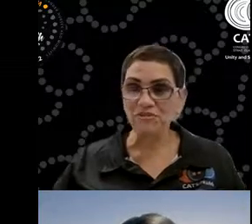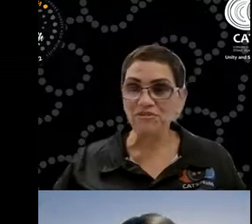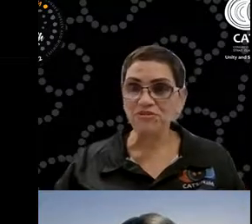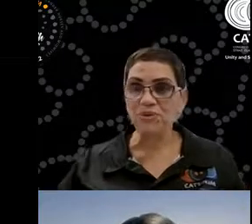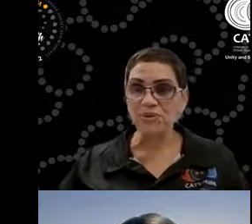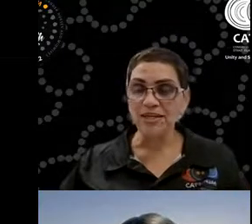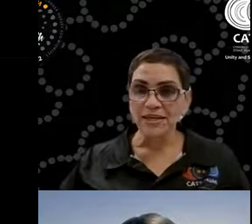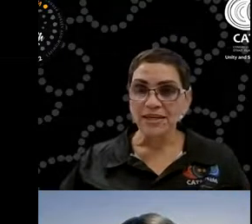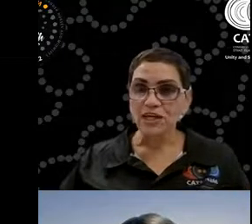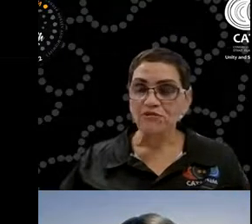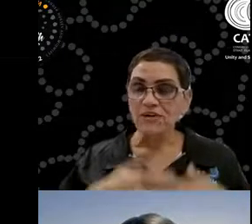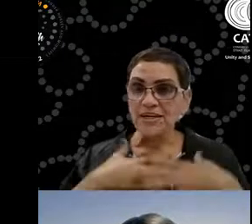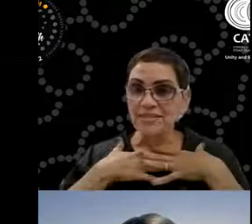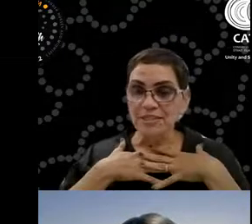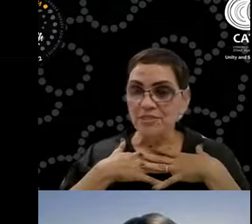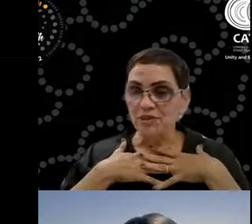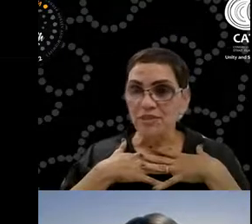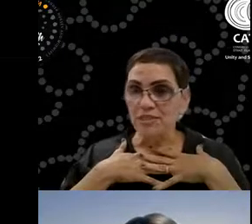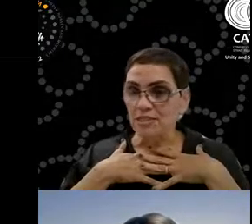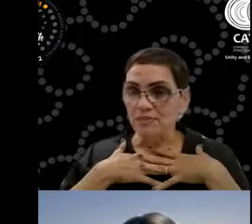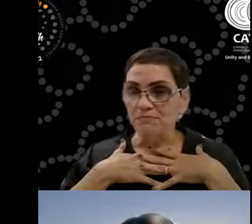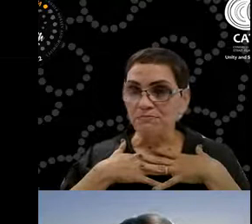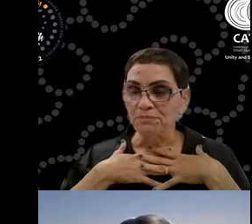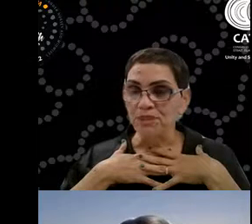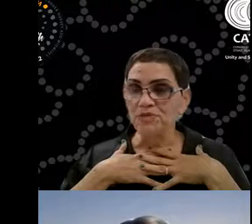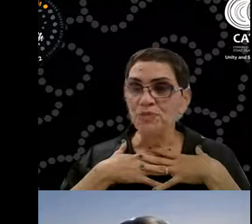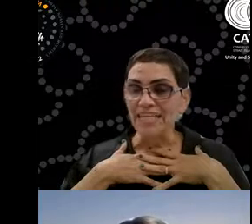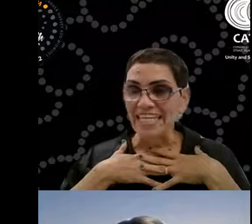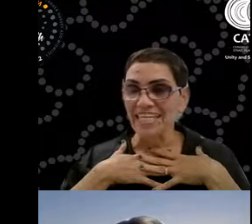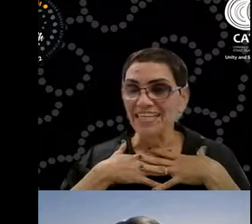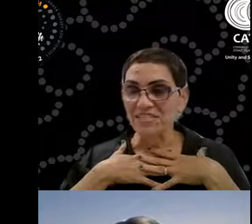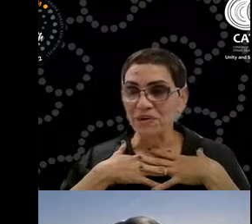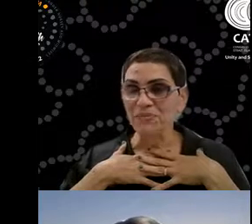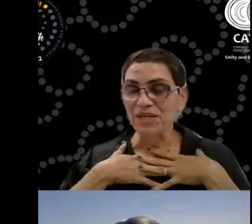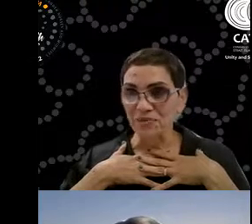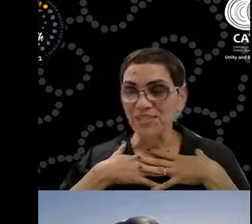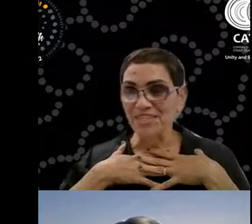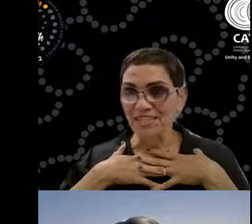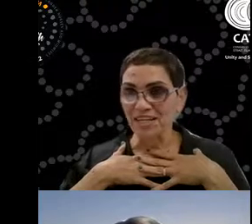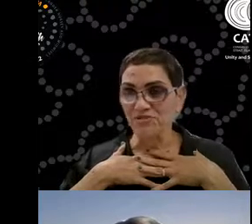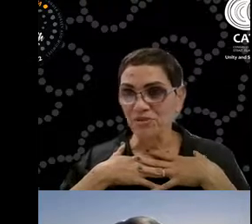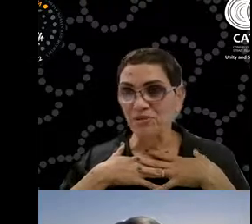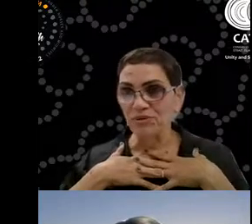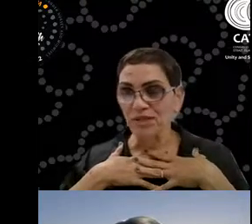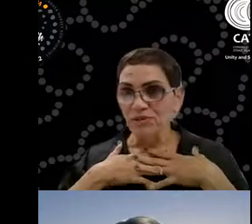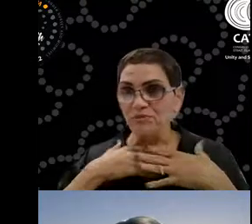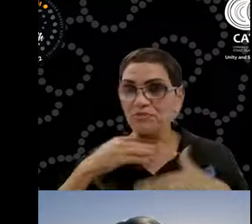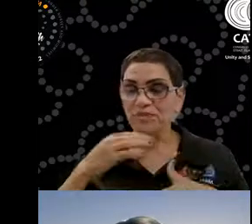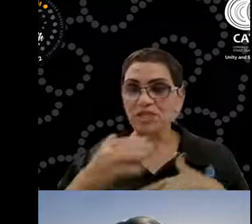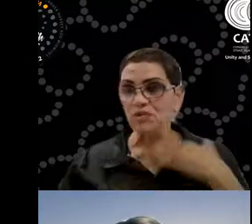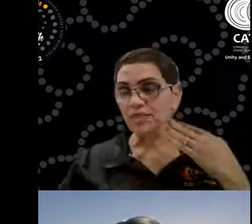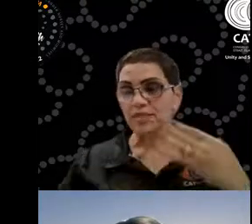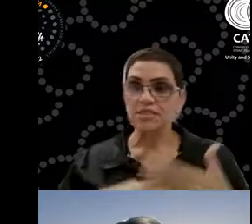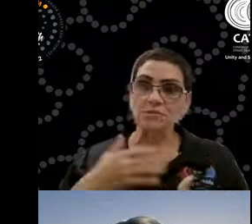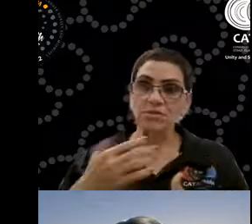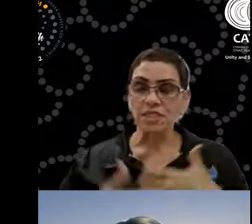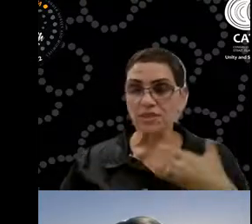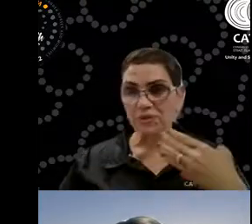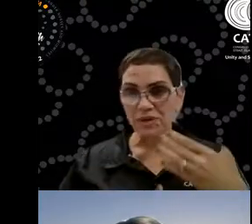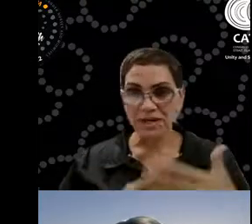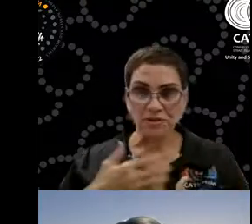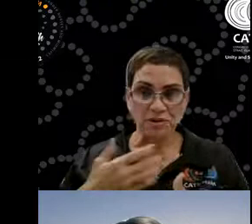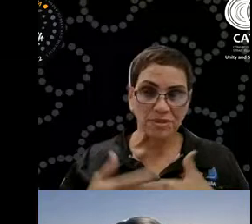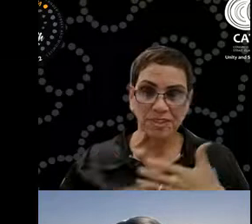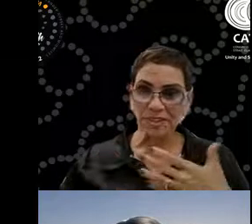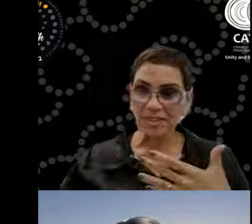we had done before. And for us, that's not a criticism, because we needed something that wasn't done before. We've been doing things